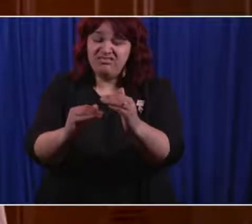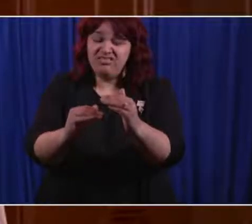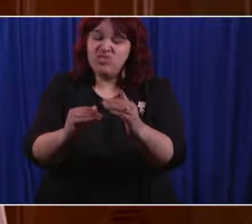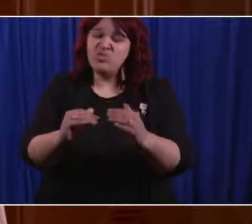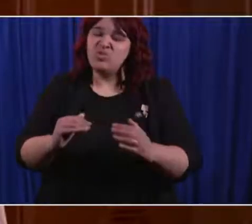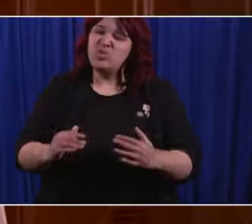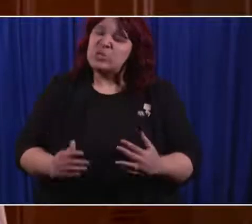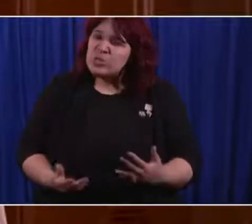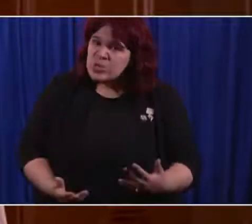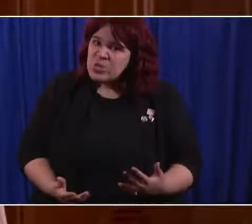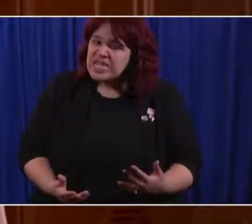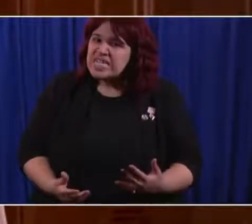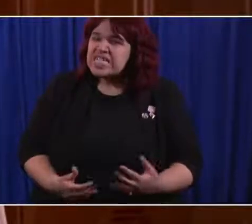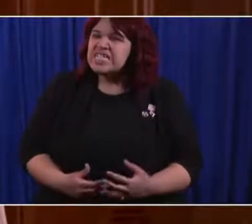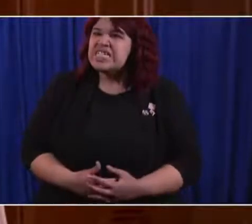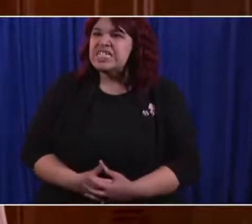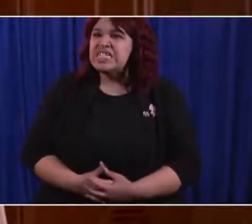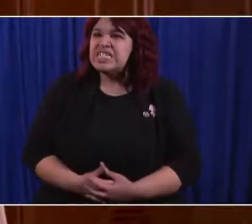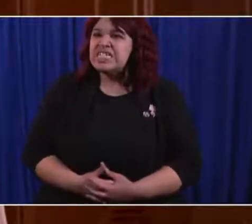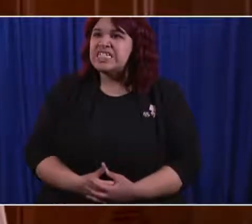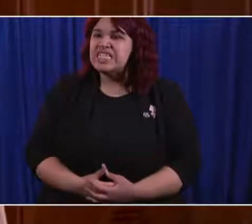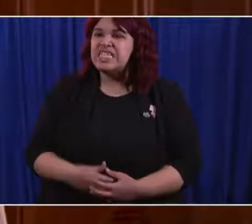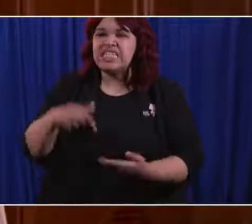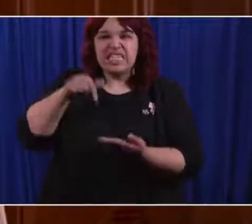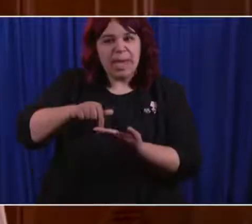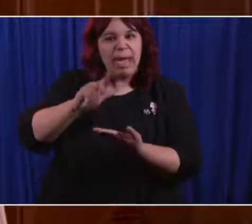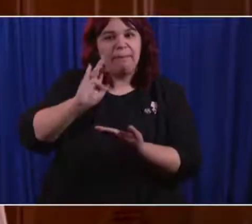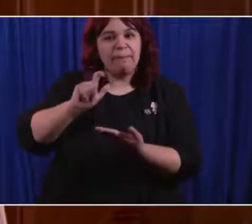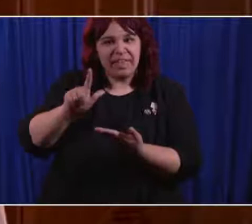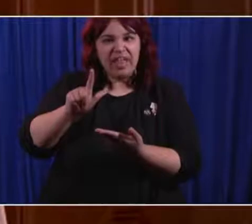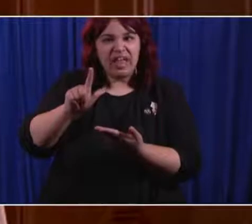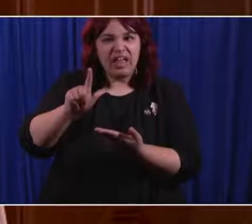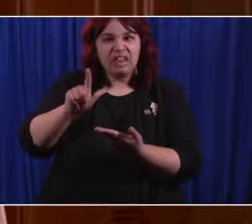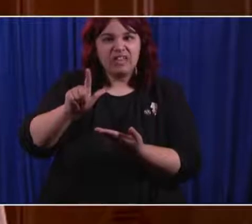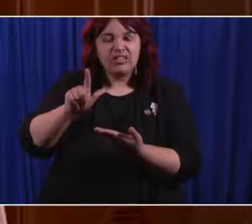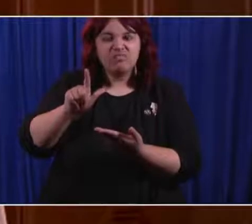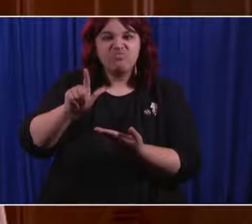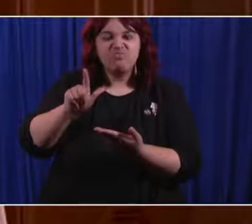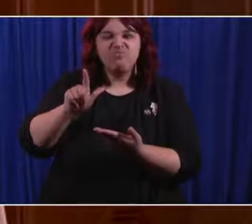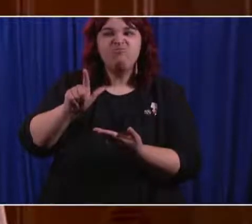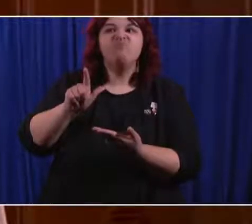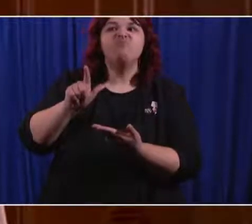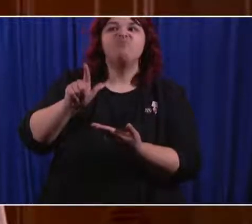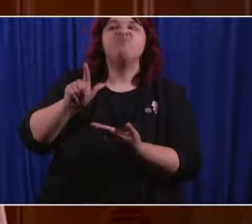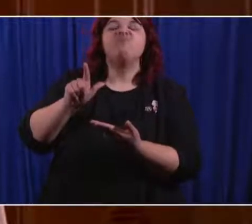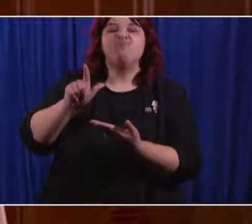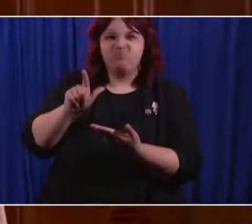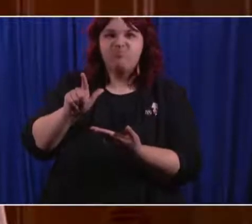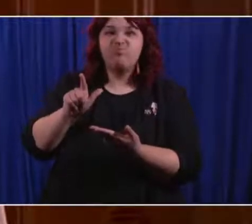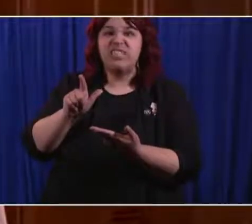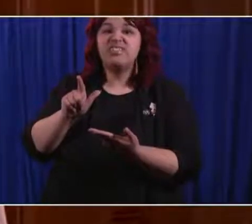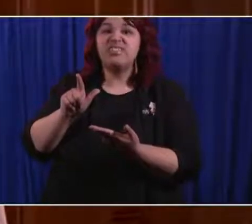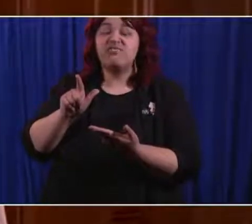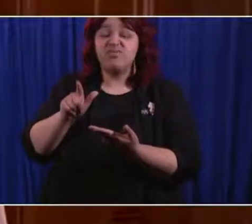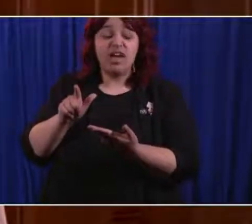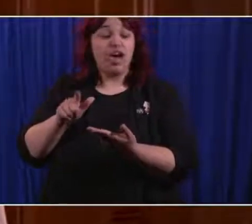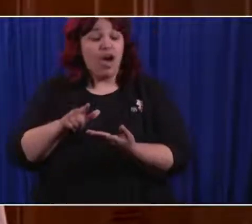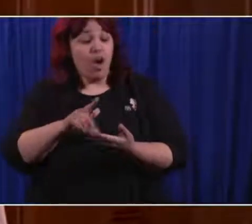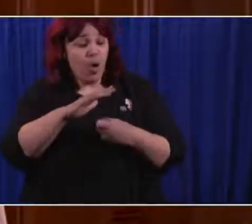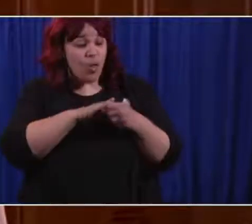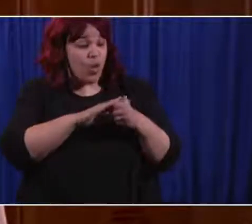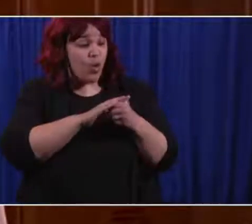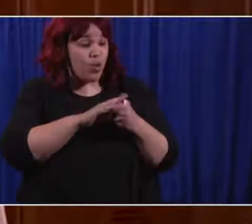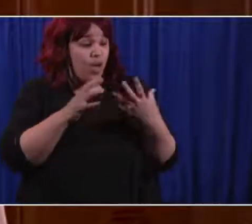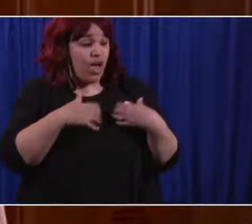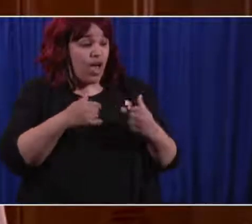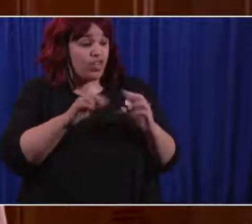It really would decimate local health department's ability to keep